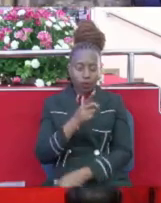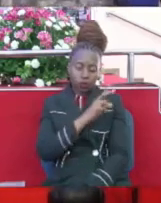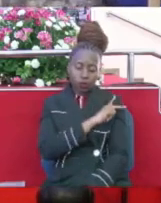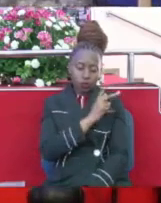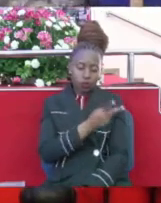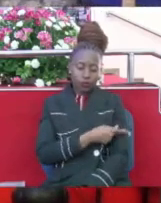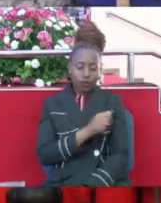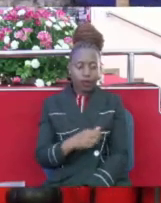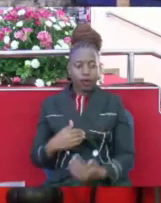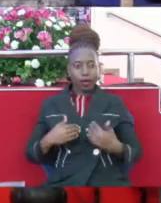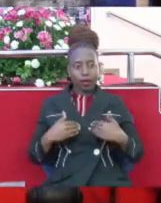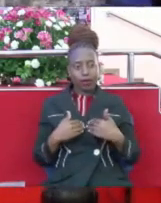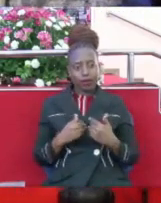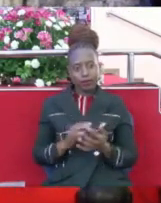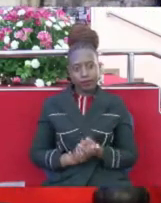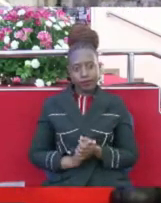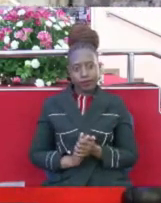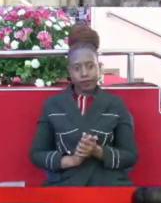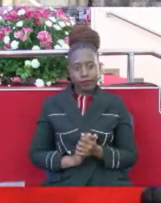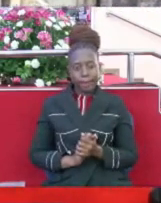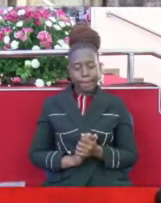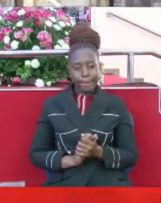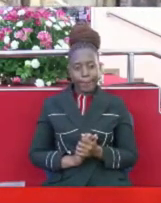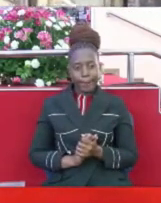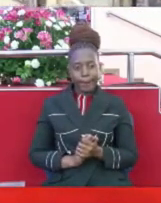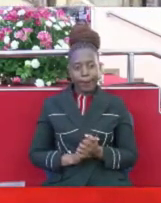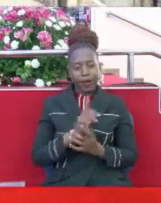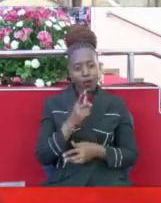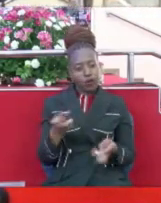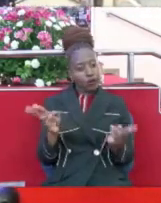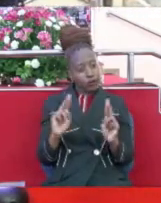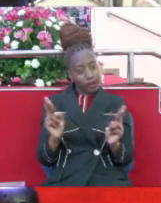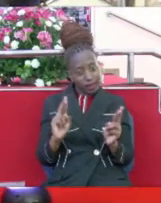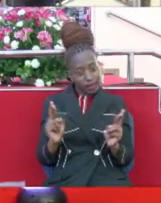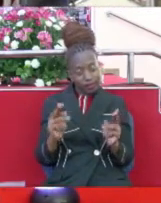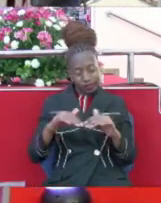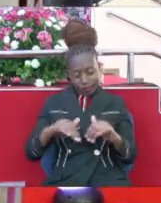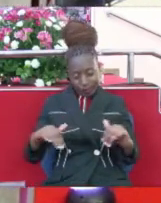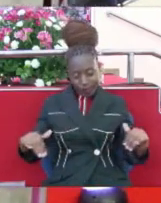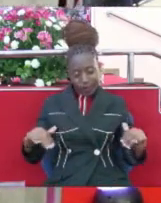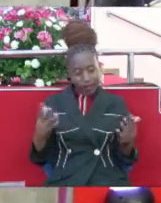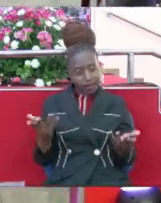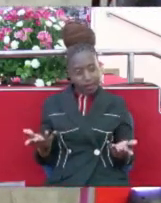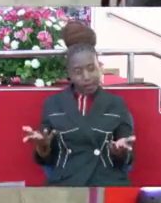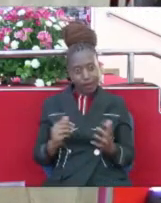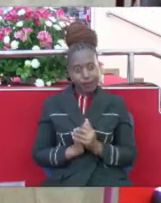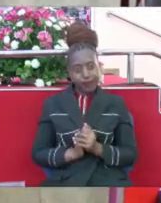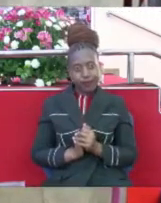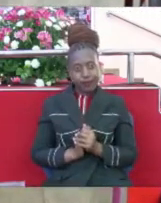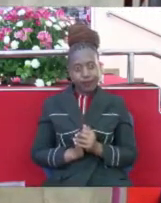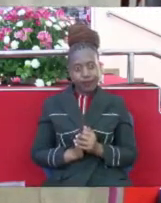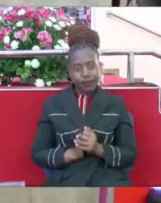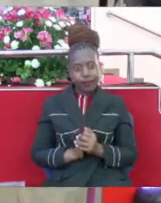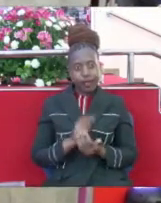that will give you dominion. Ambao itakuwezesha kuwa kutamaraki. Are you willing to be separated? Je, uko tayari kutenganishwa? Are you